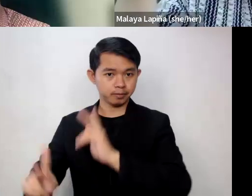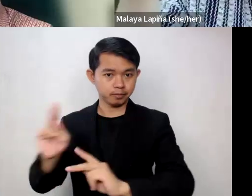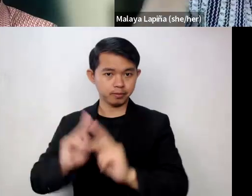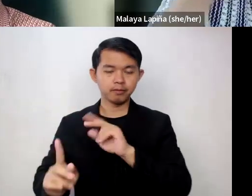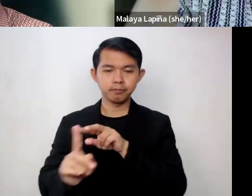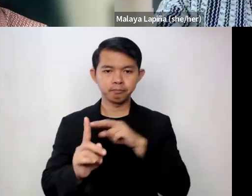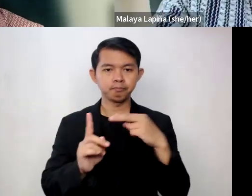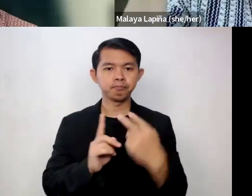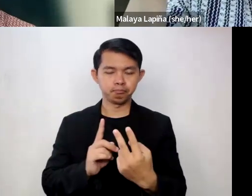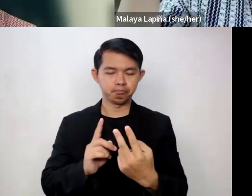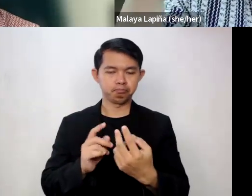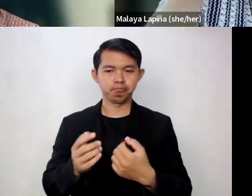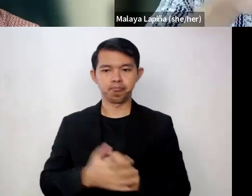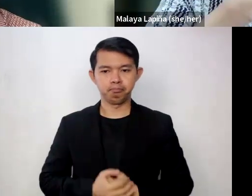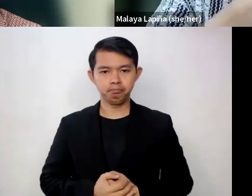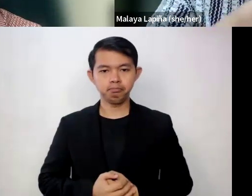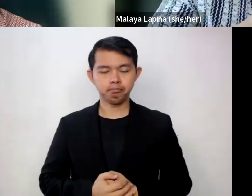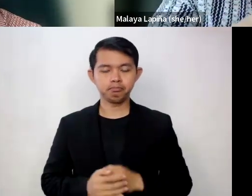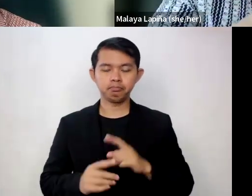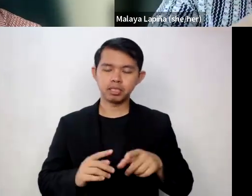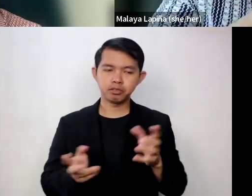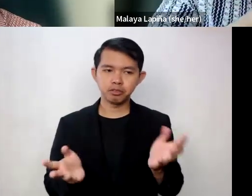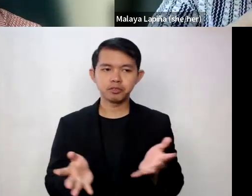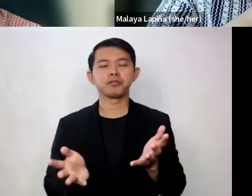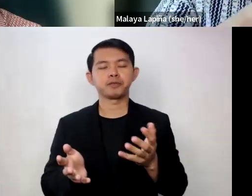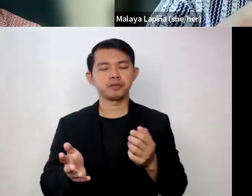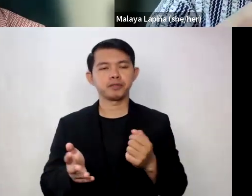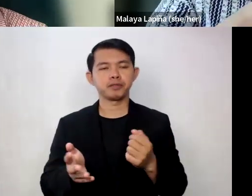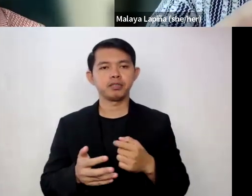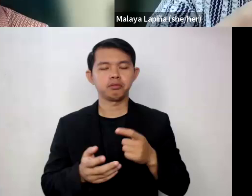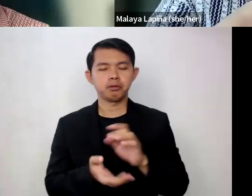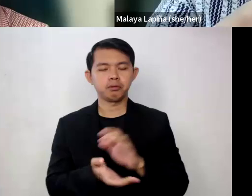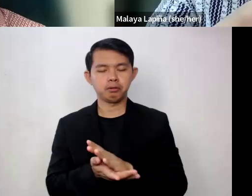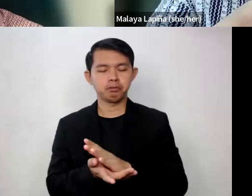yung nagpo-push sa kanila na mag-undergo with these transitioning processes, no,